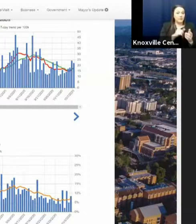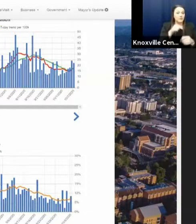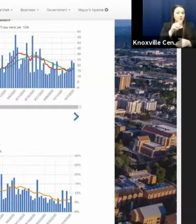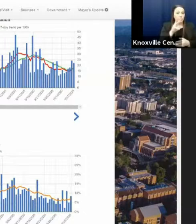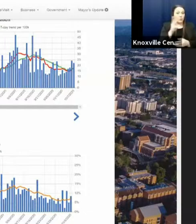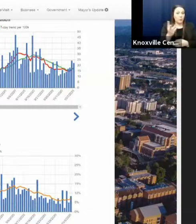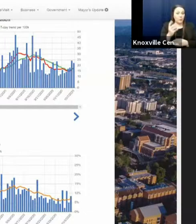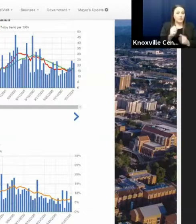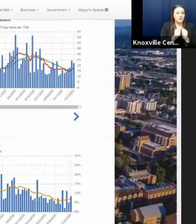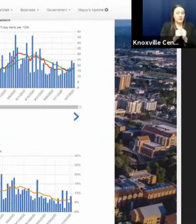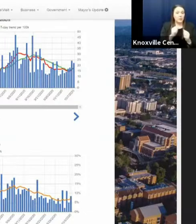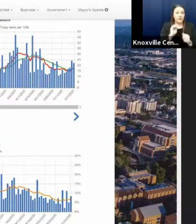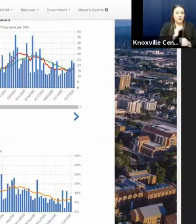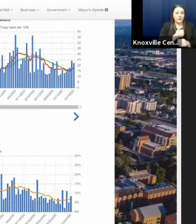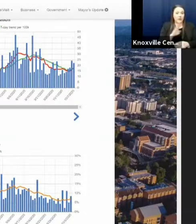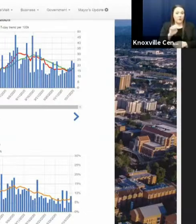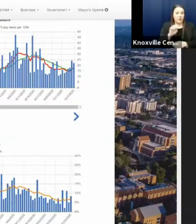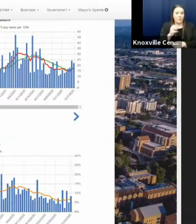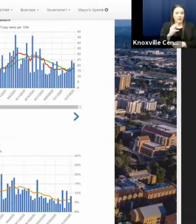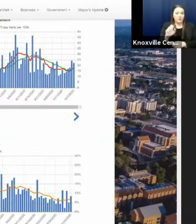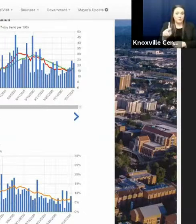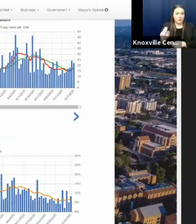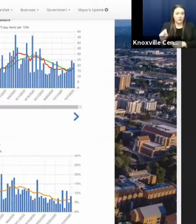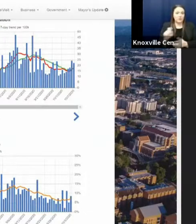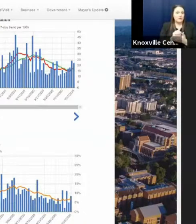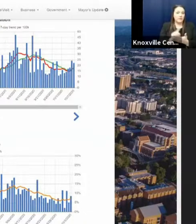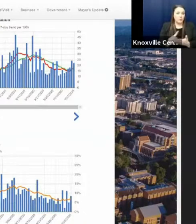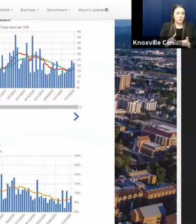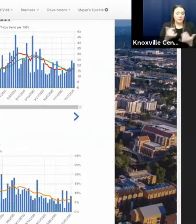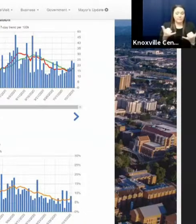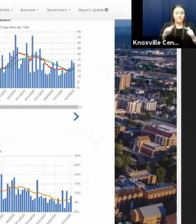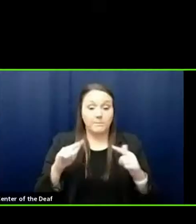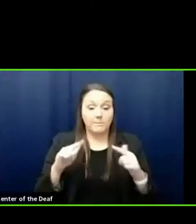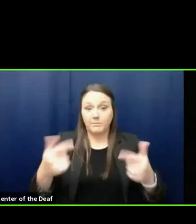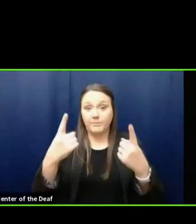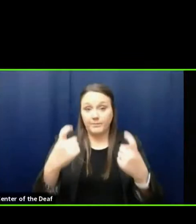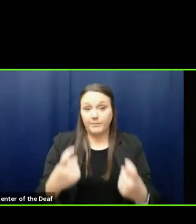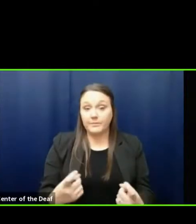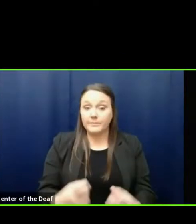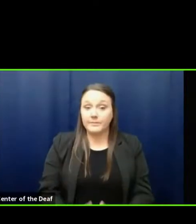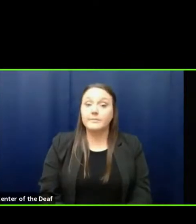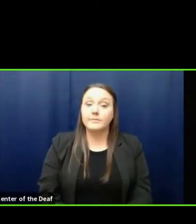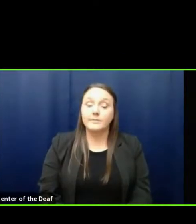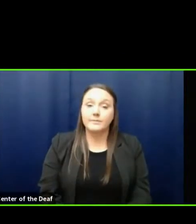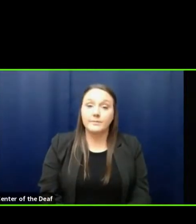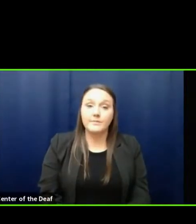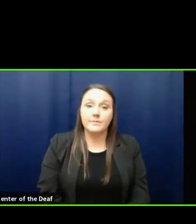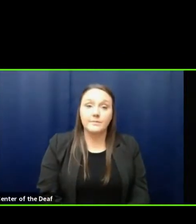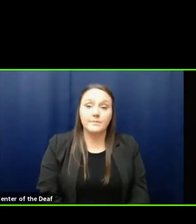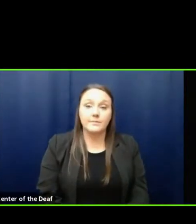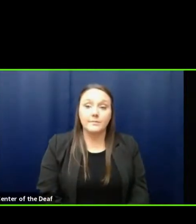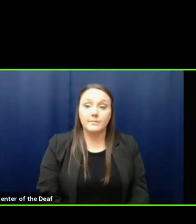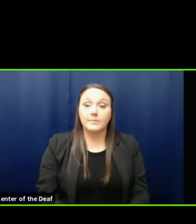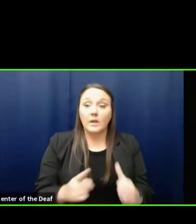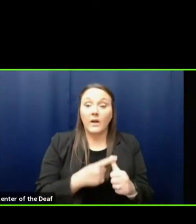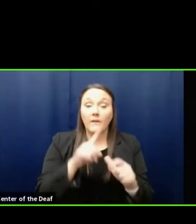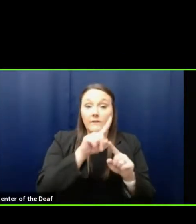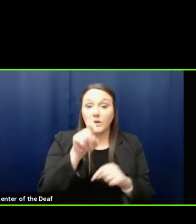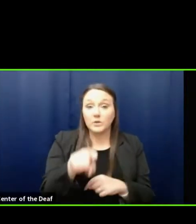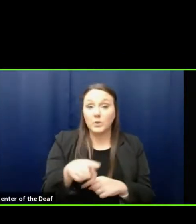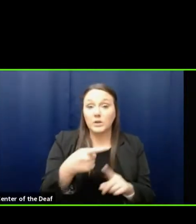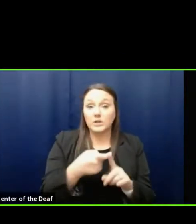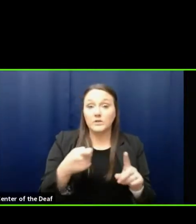weekly. And I'll now open it up for questions. right. The first question we have